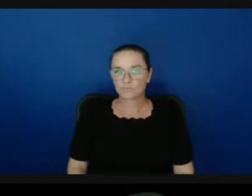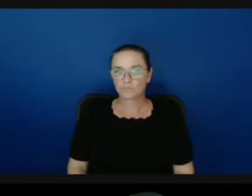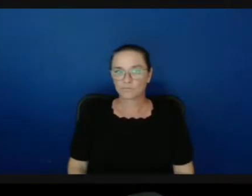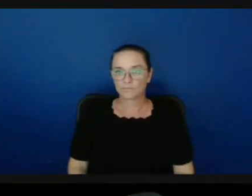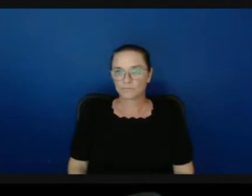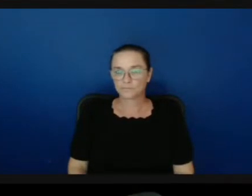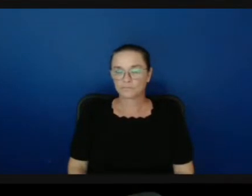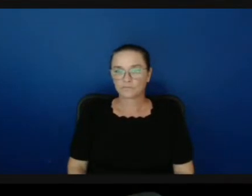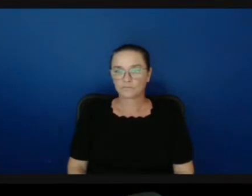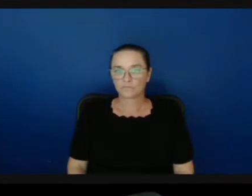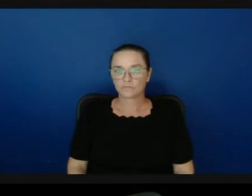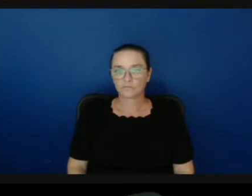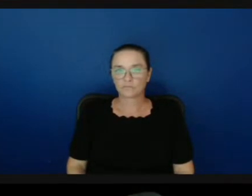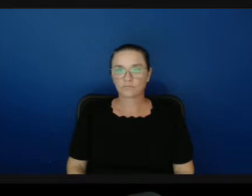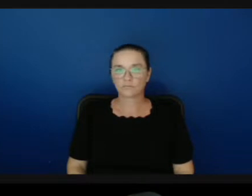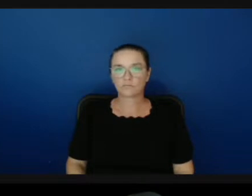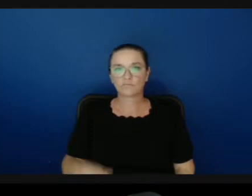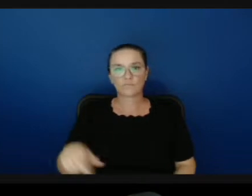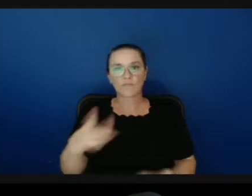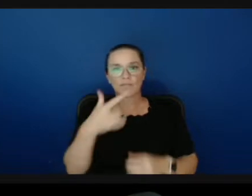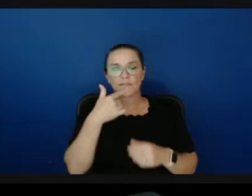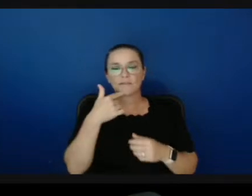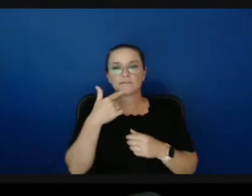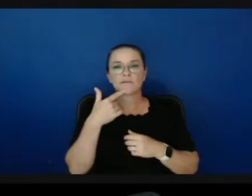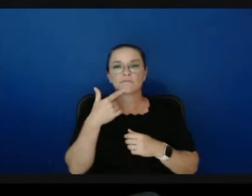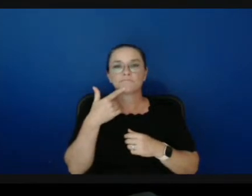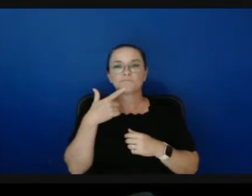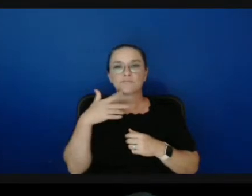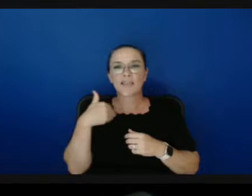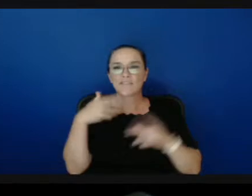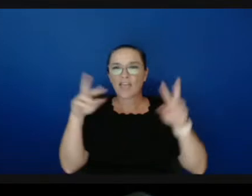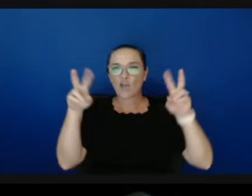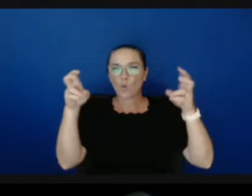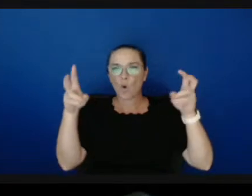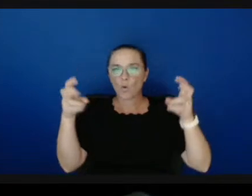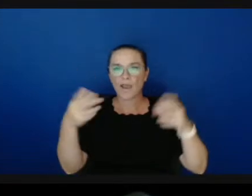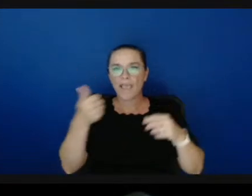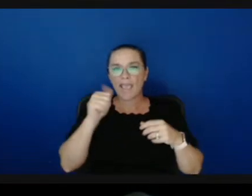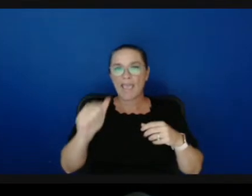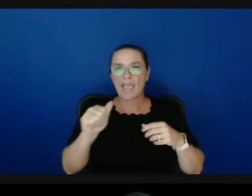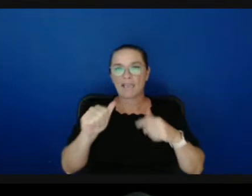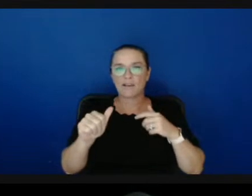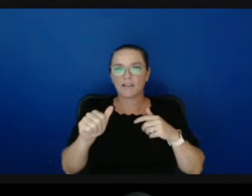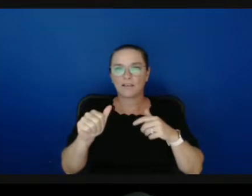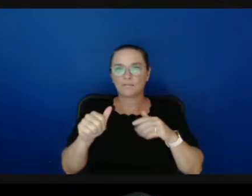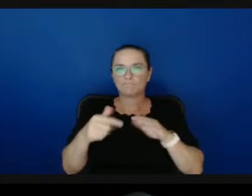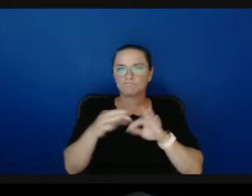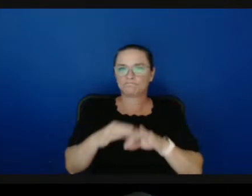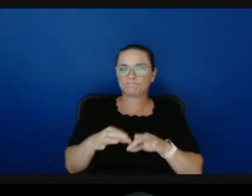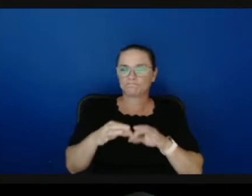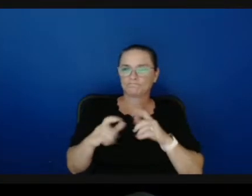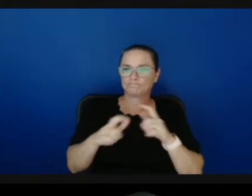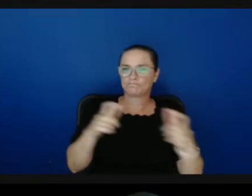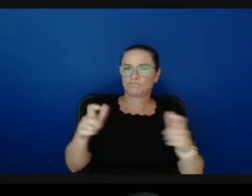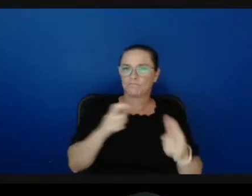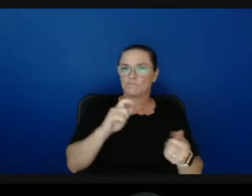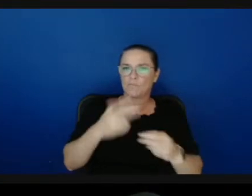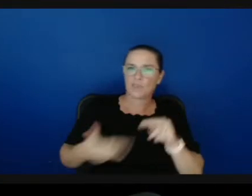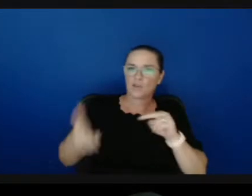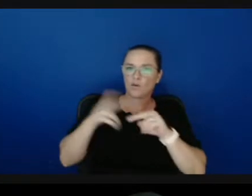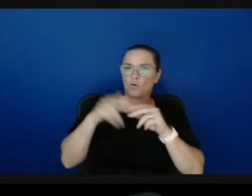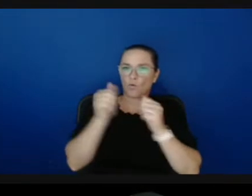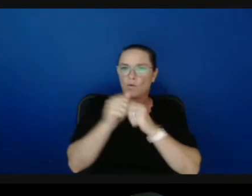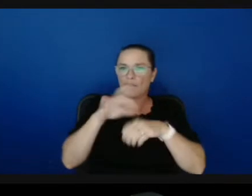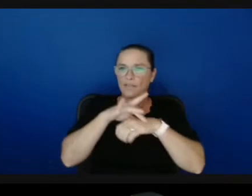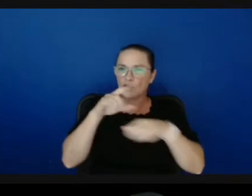They do note here, this is where I took that quote, that any substantial increases in seismicity or